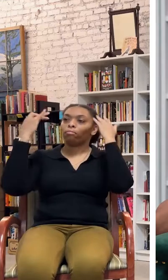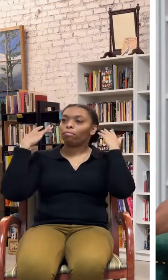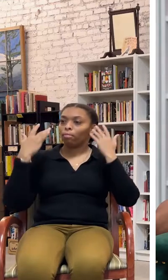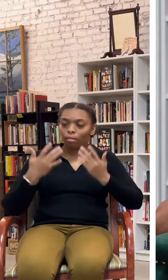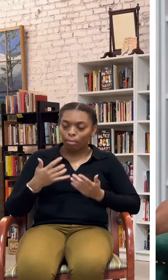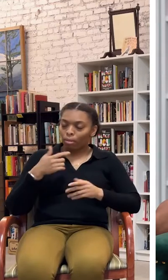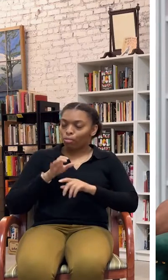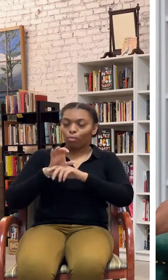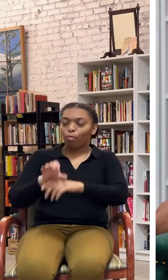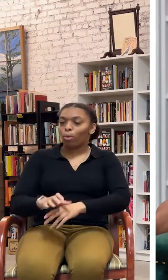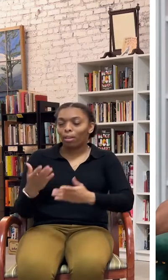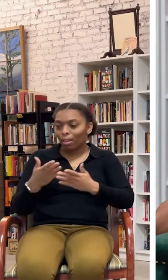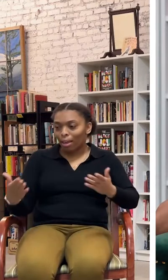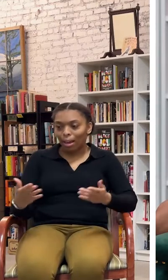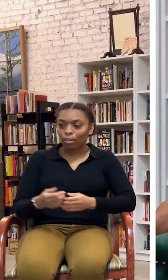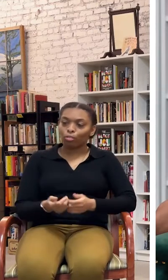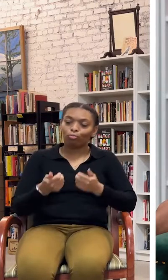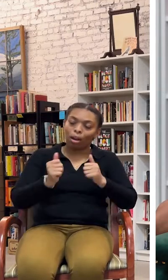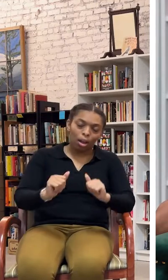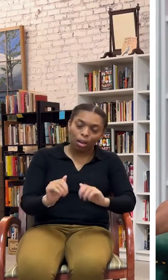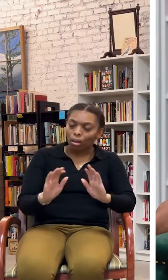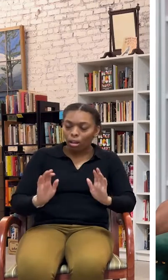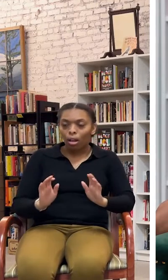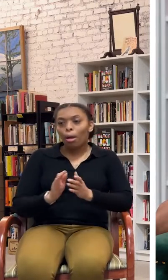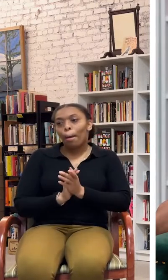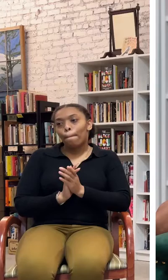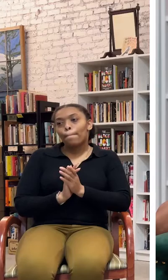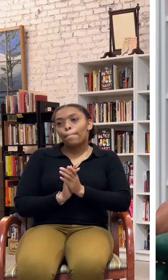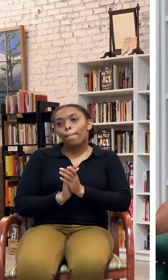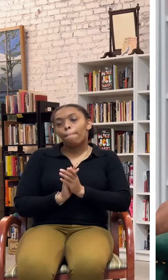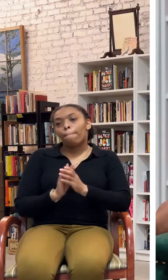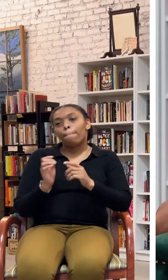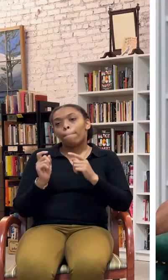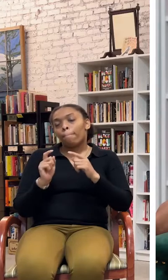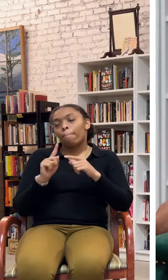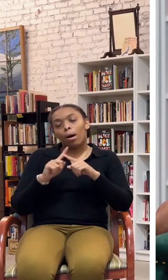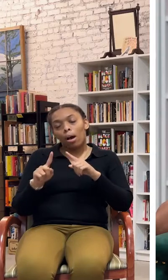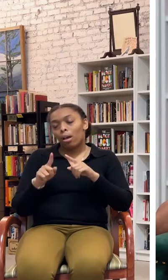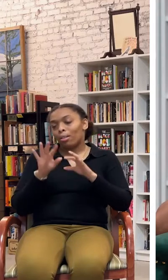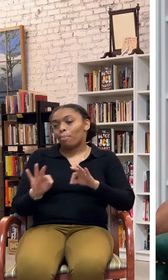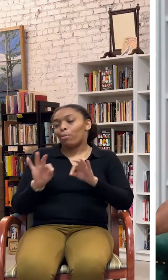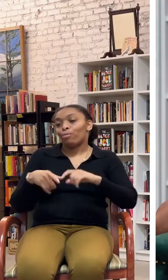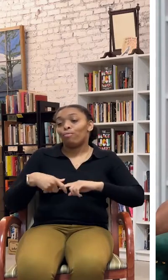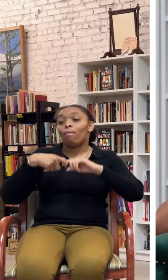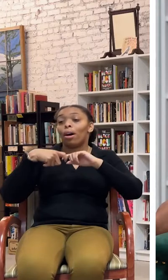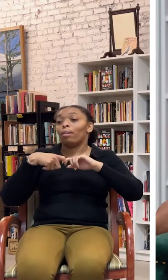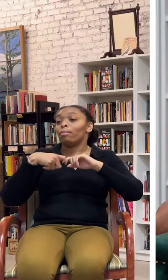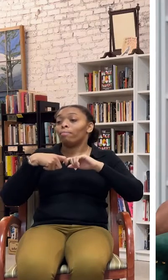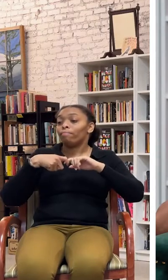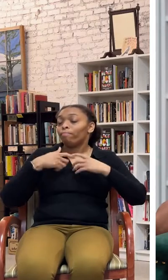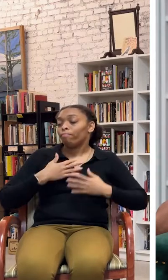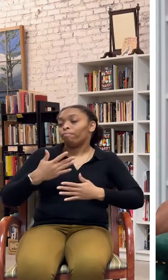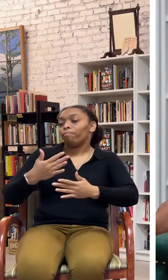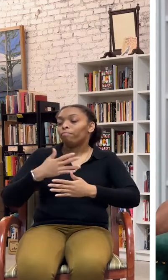it at that point, straining to get the note out, as opposed to having the rest and the care that allows that instrument to do what it